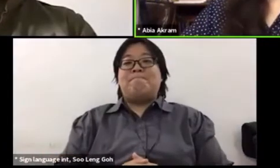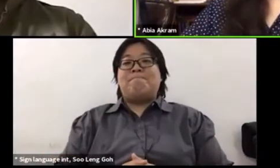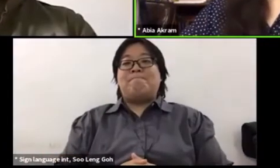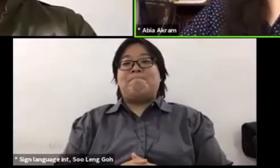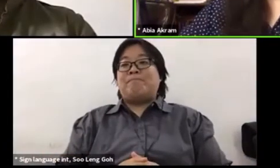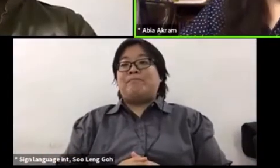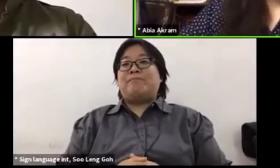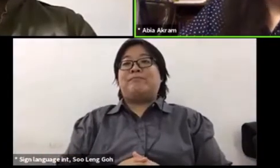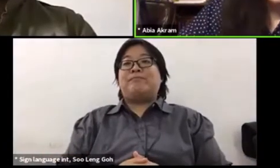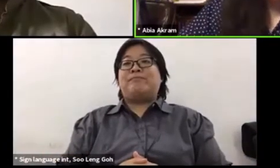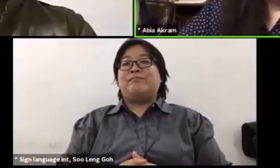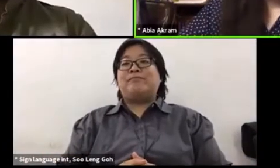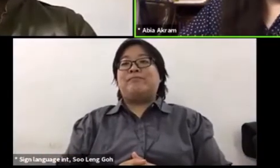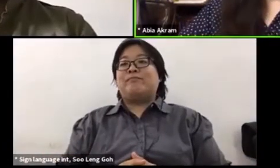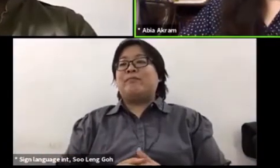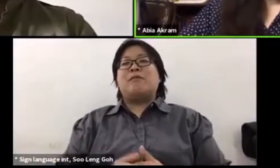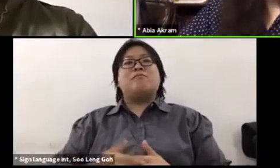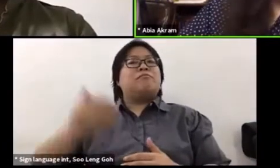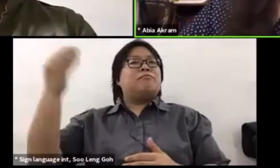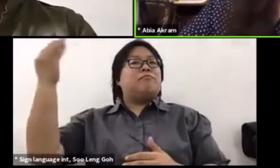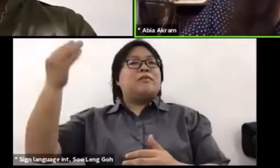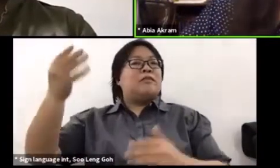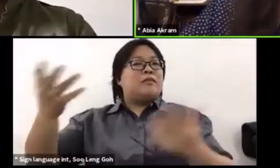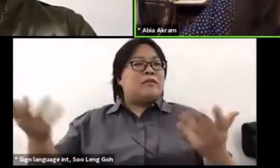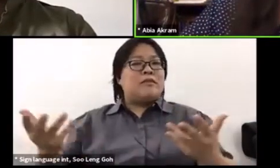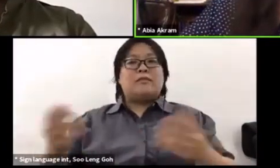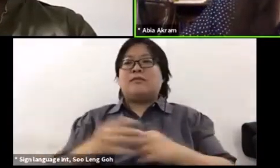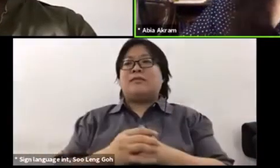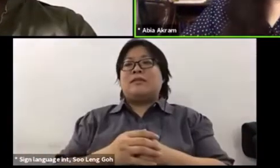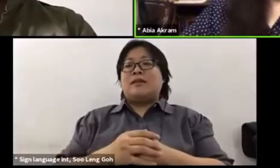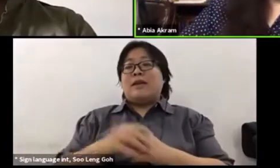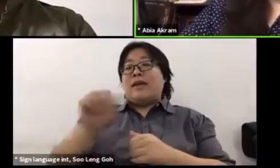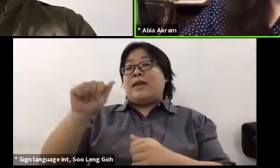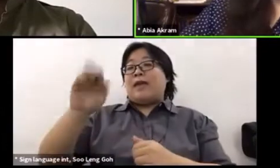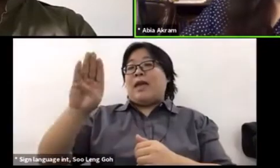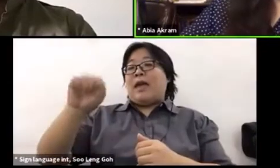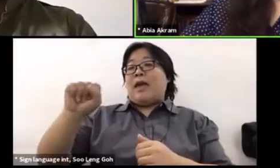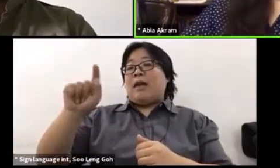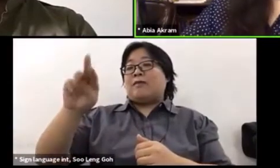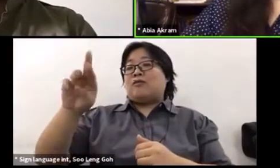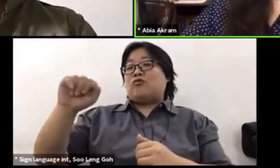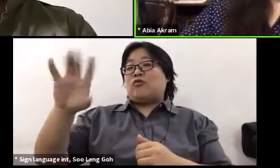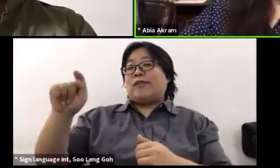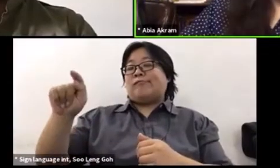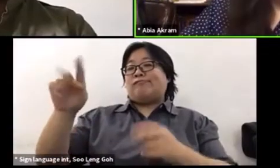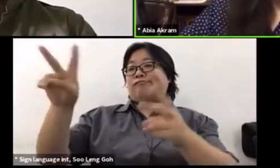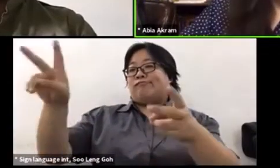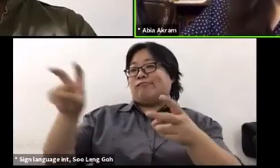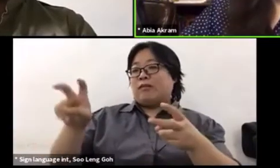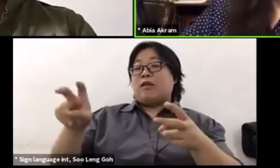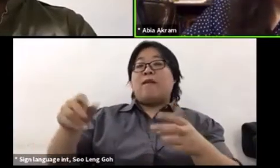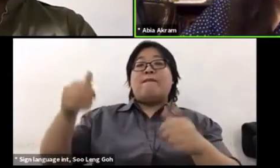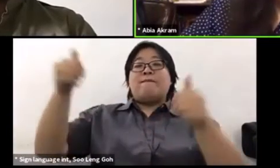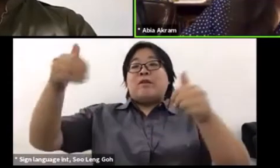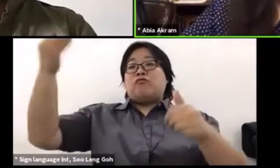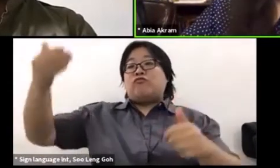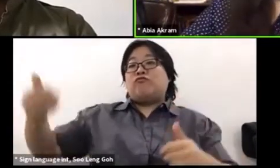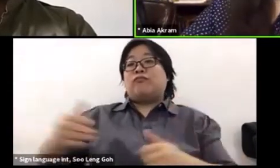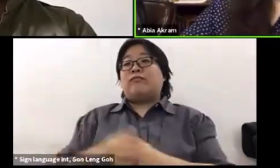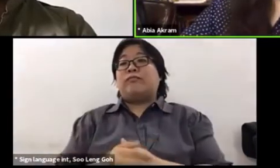the presentations of the abstracts. And we have the first speaker, Ms.